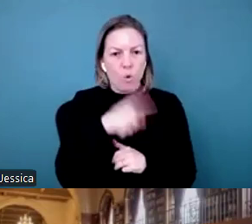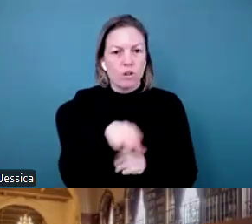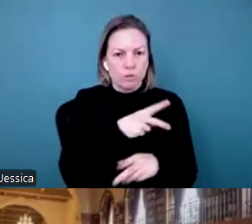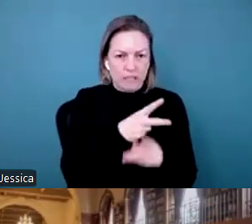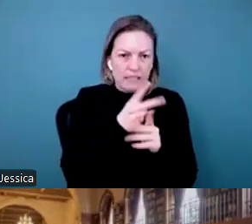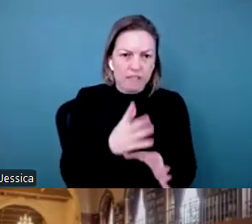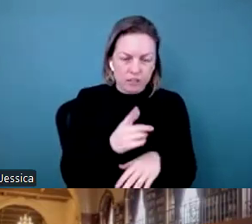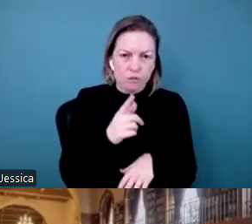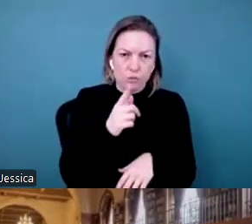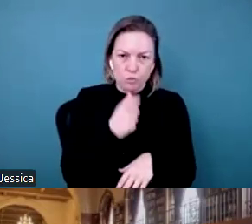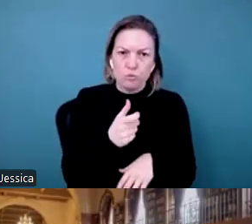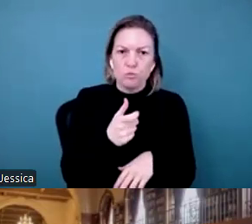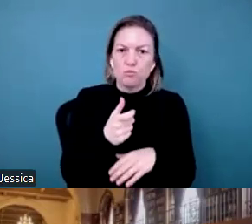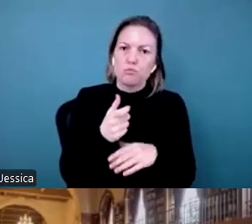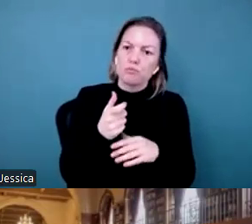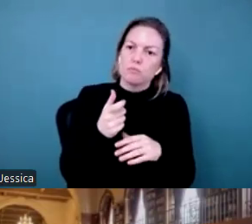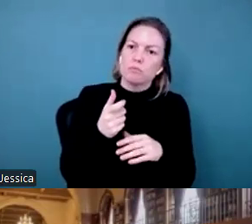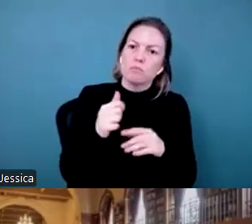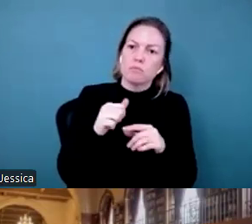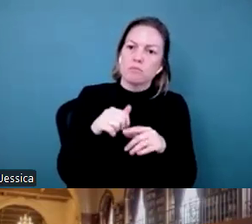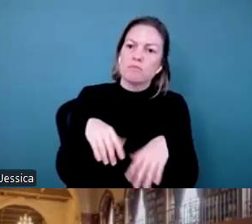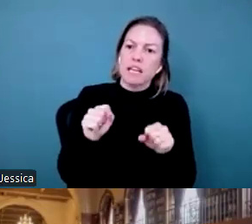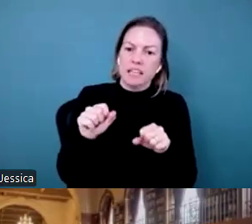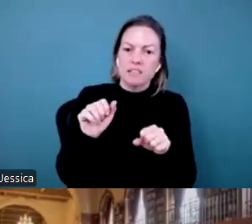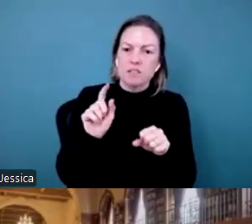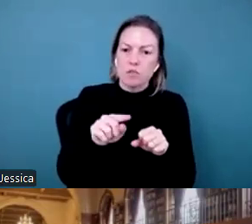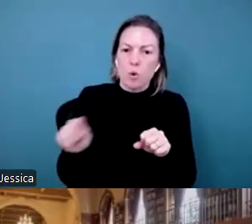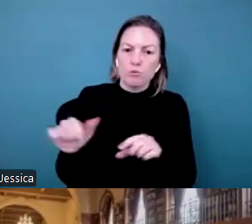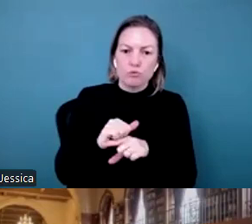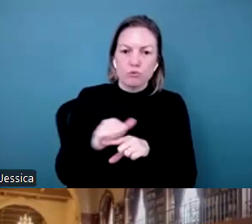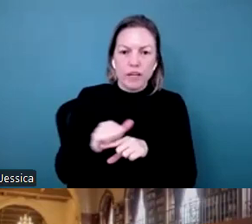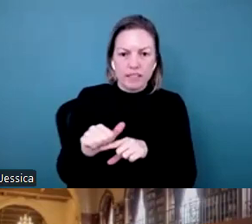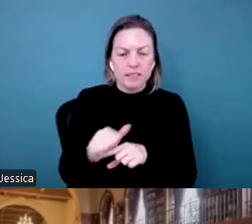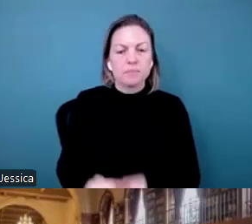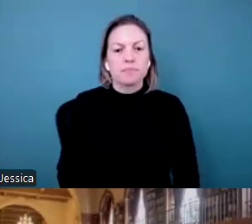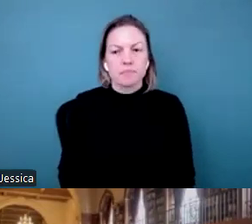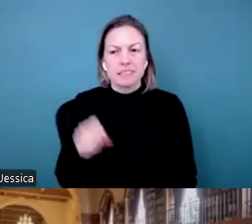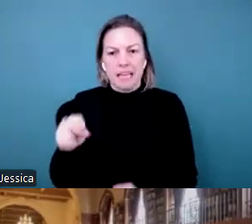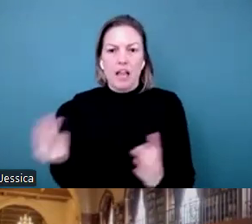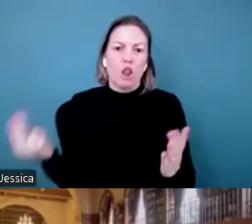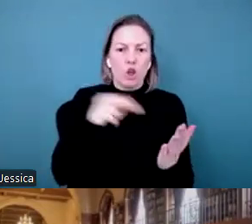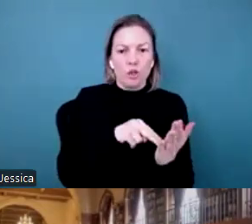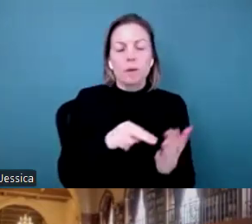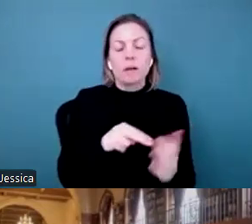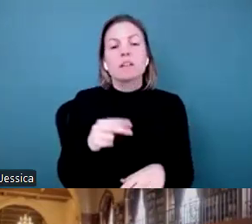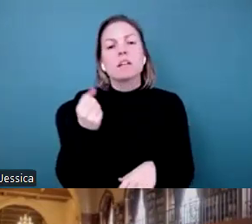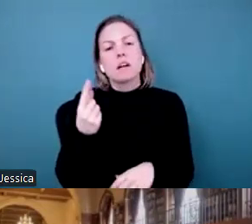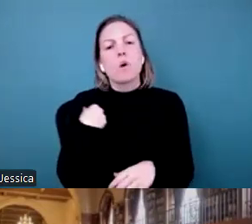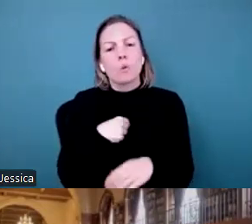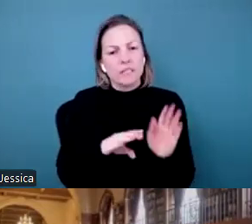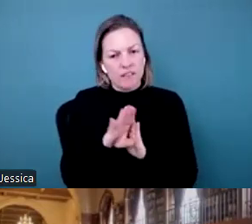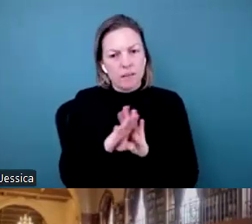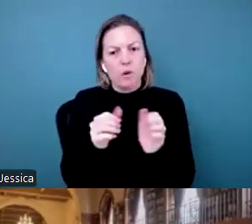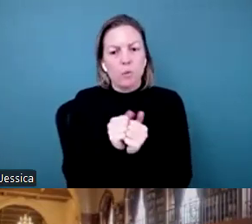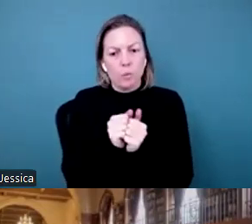the programs that they can then reference. But this is also something that we are going to be developing with our